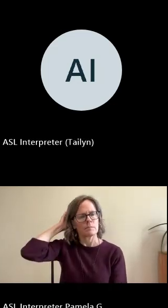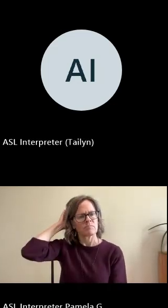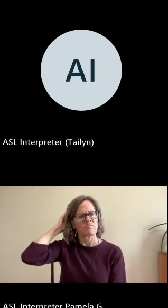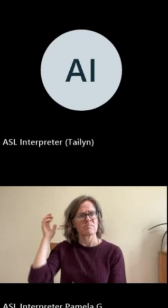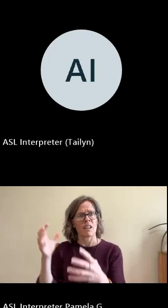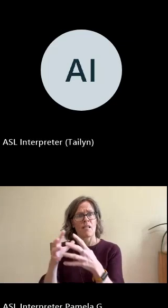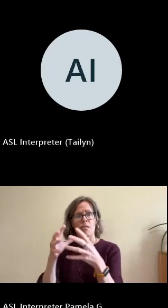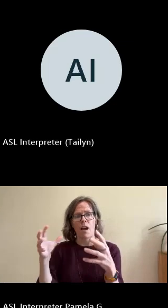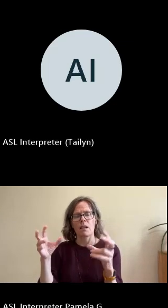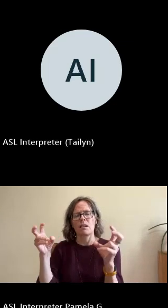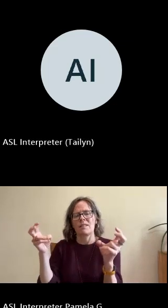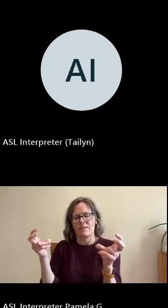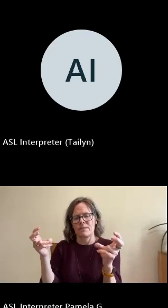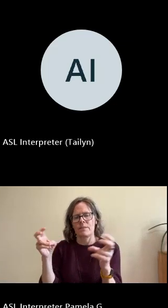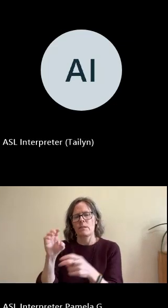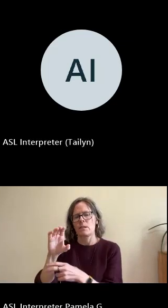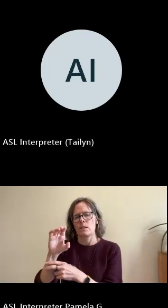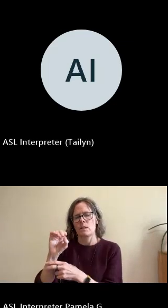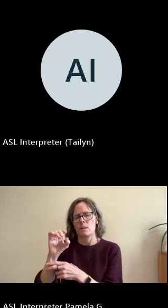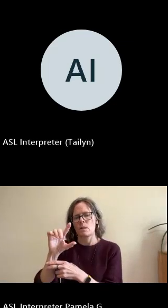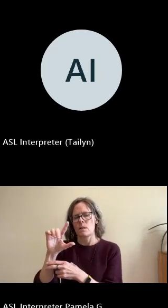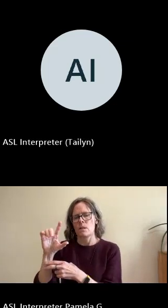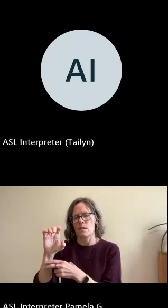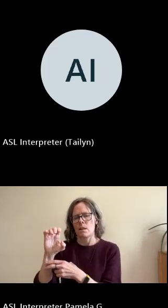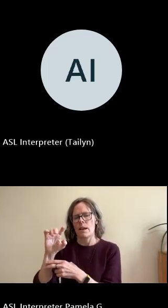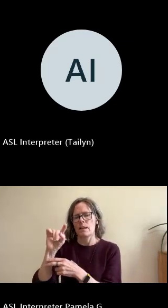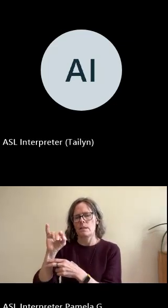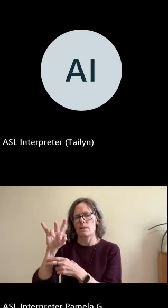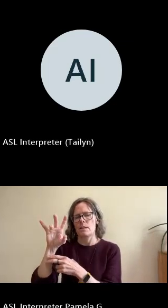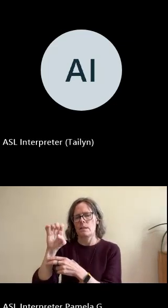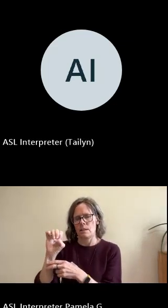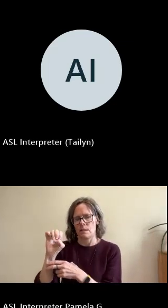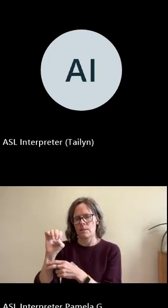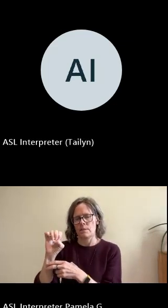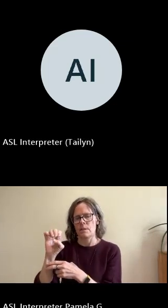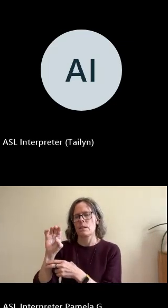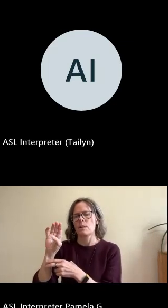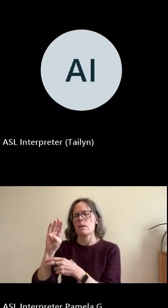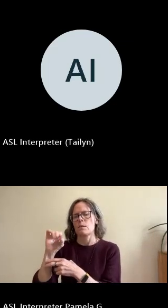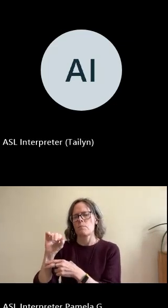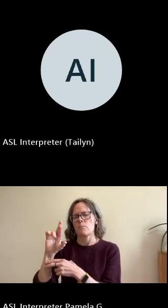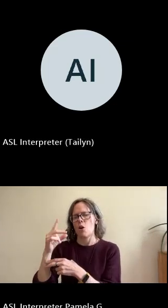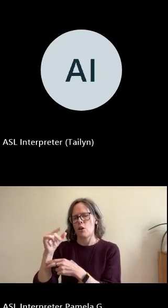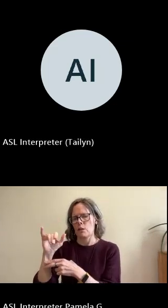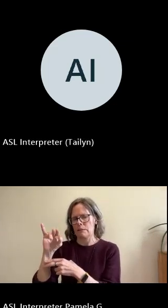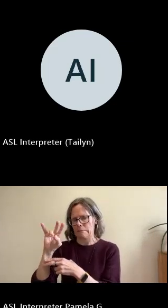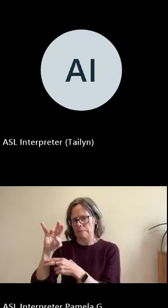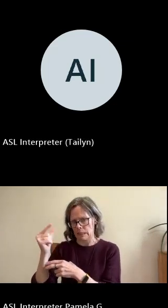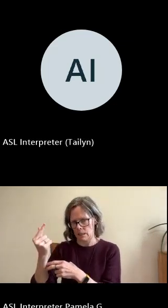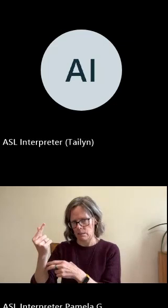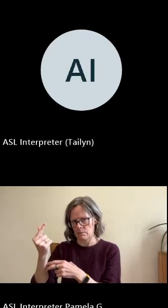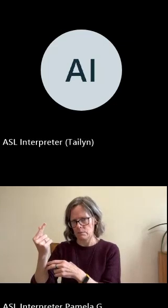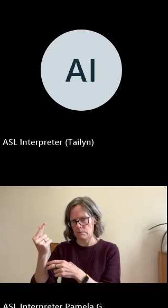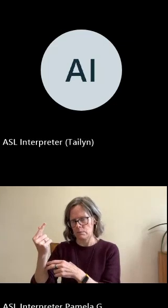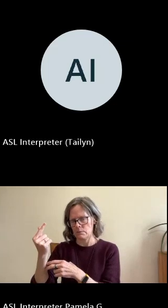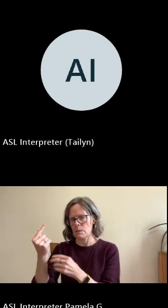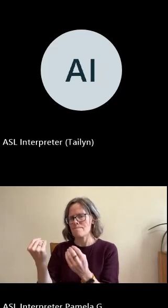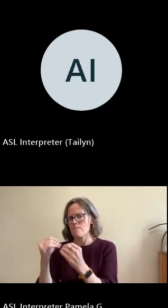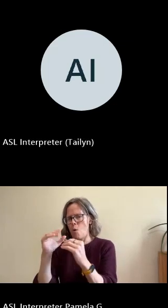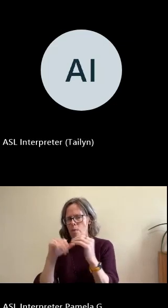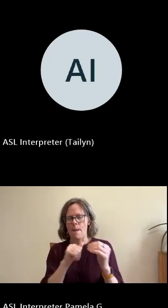bargaining in the environment than other, with private employment. This gives you a sense of